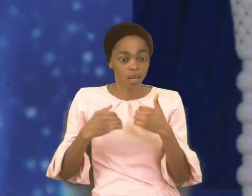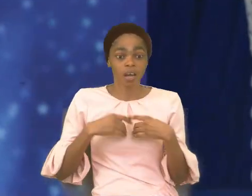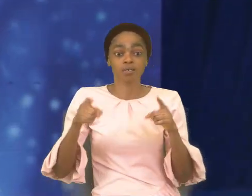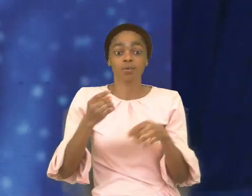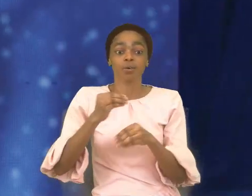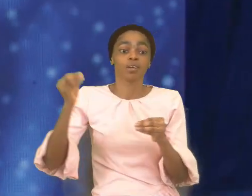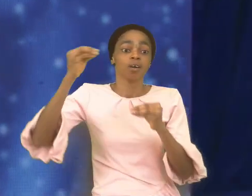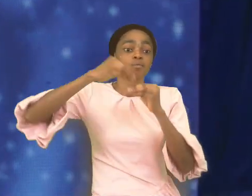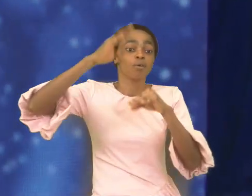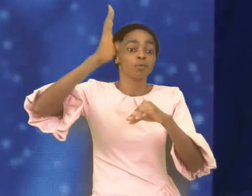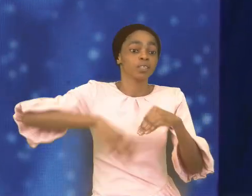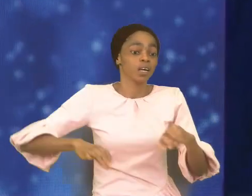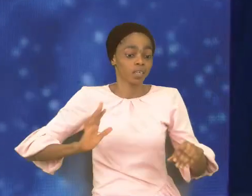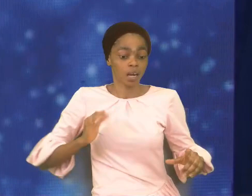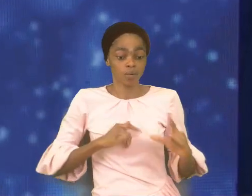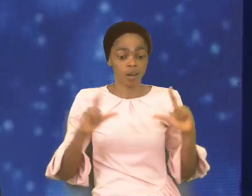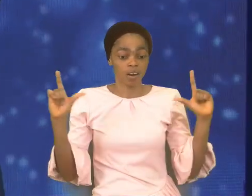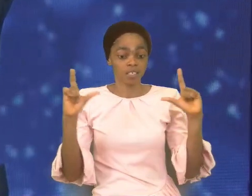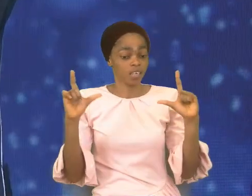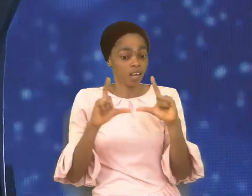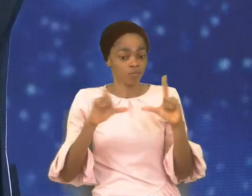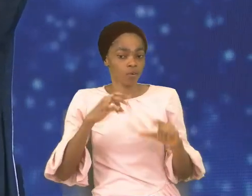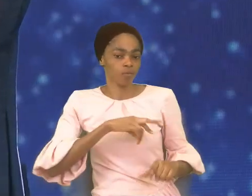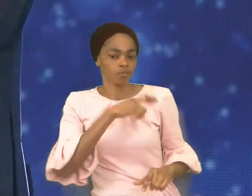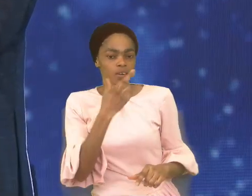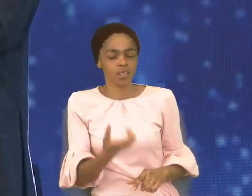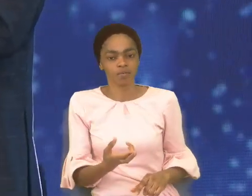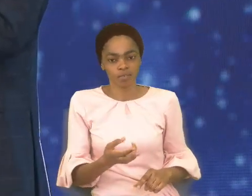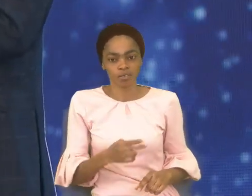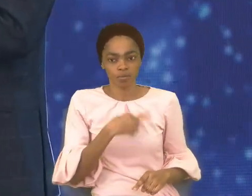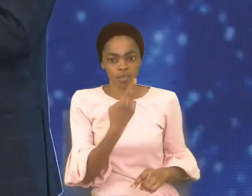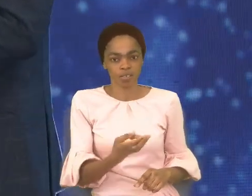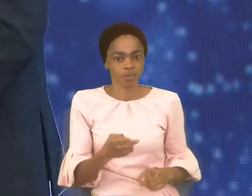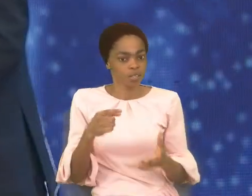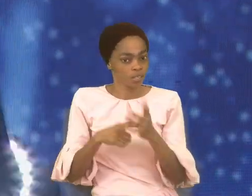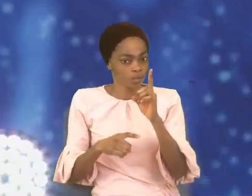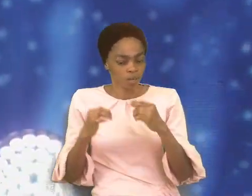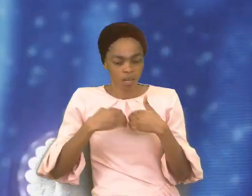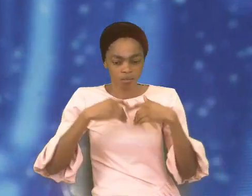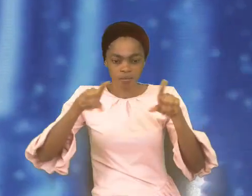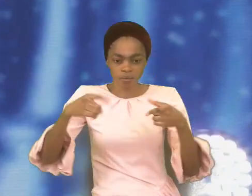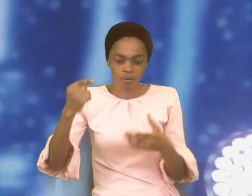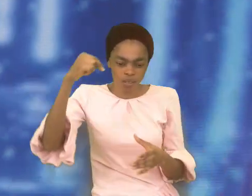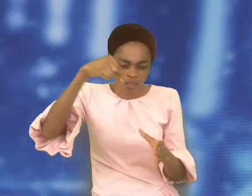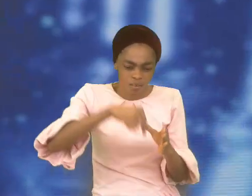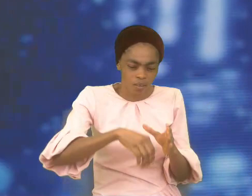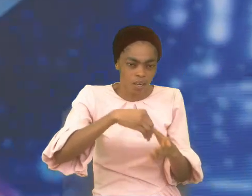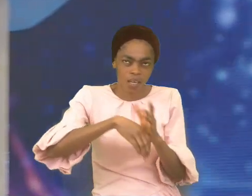has gone in depth in his understanding, in his conviction. And it is